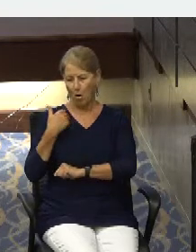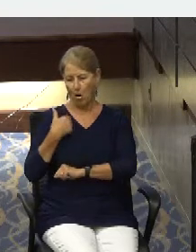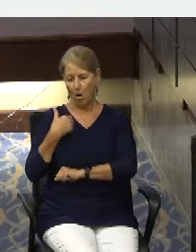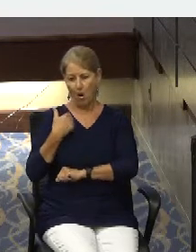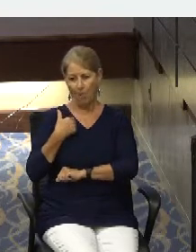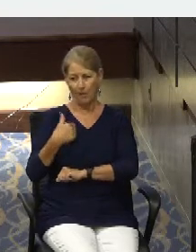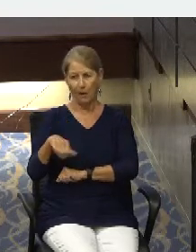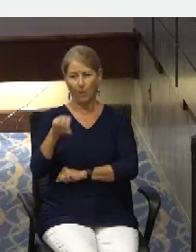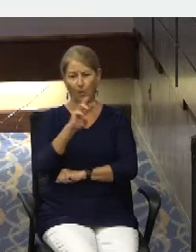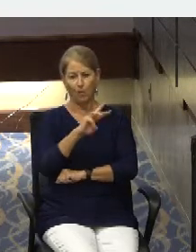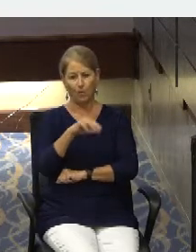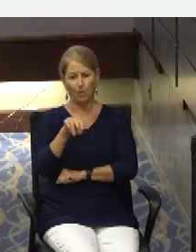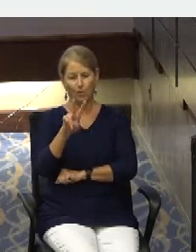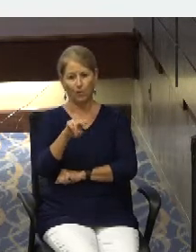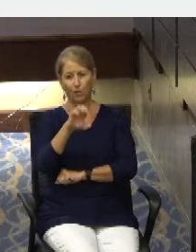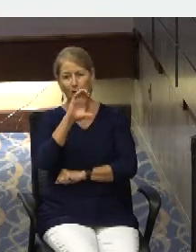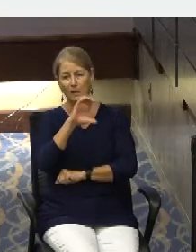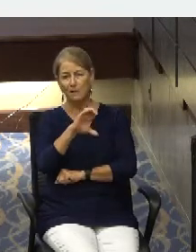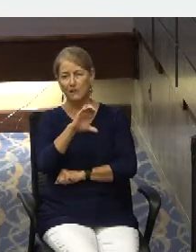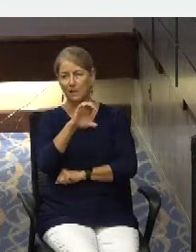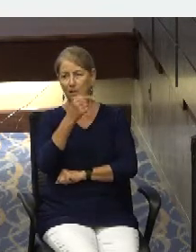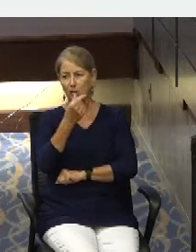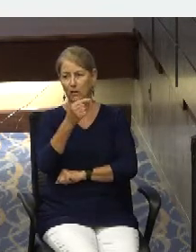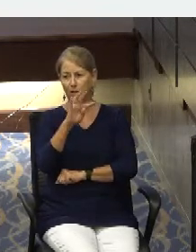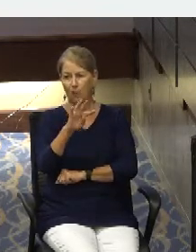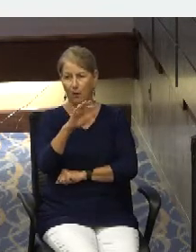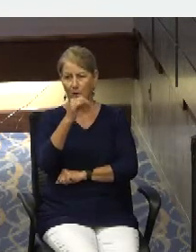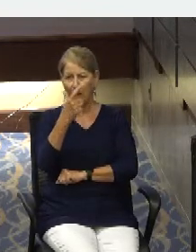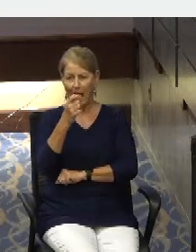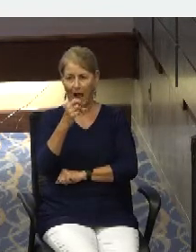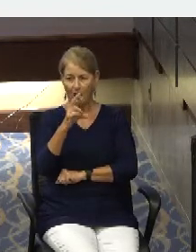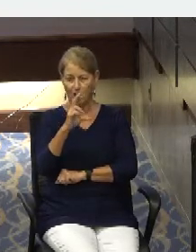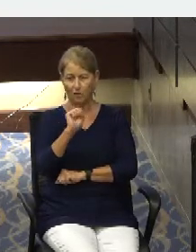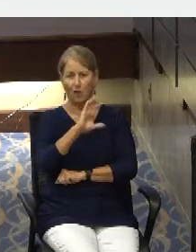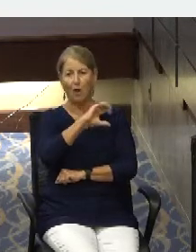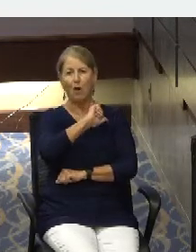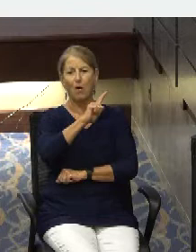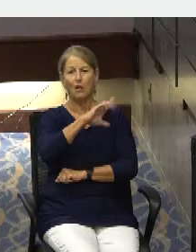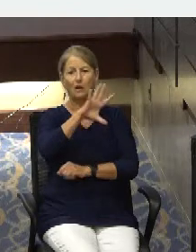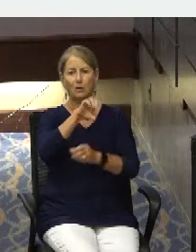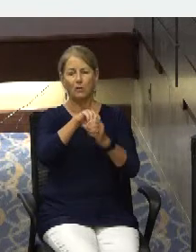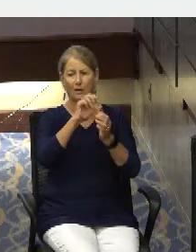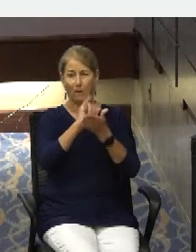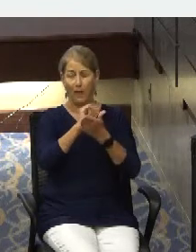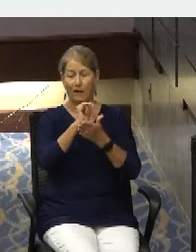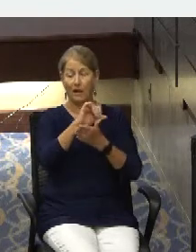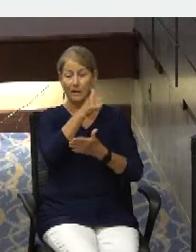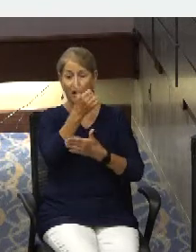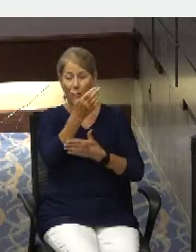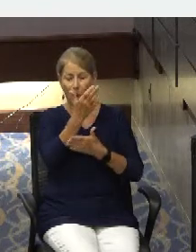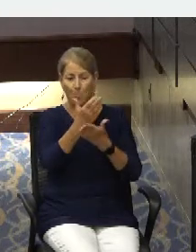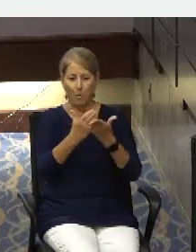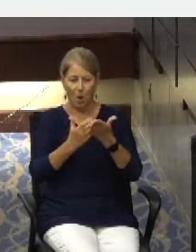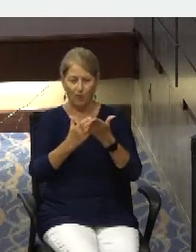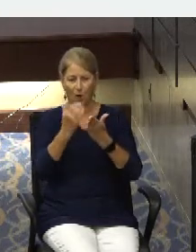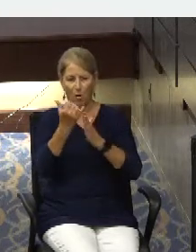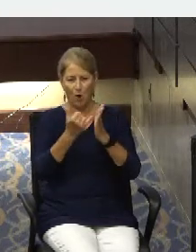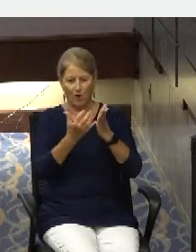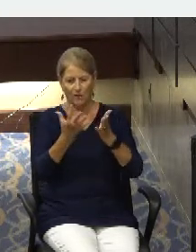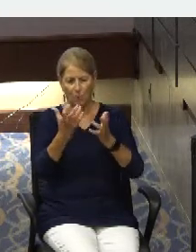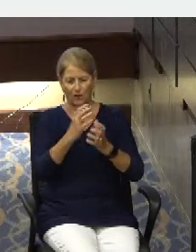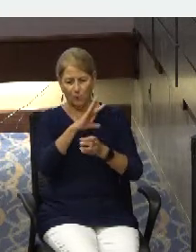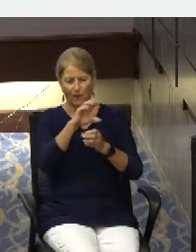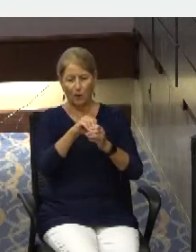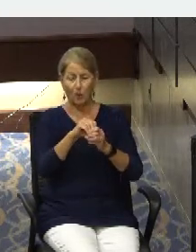Waco CG-4 gliders are kind of all incorporated into this piece. Another element that the artist is hoping to incorporate